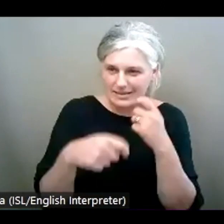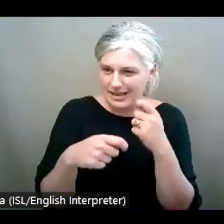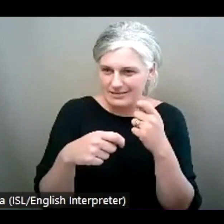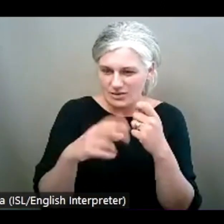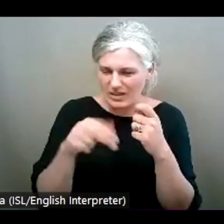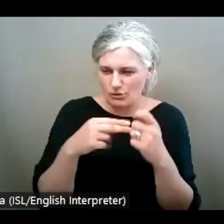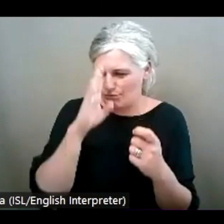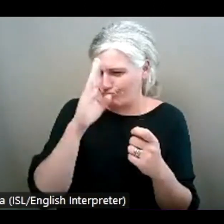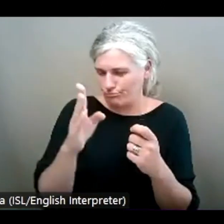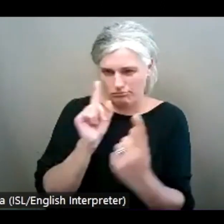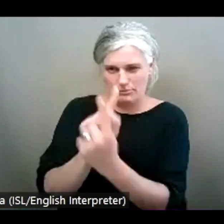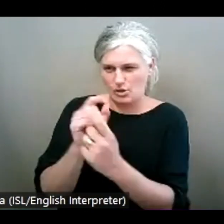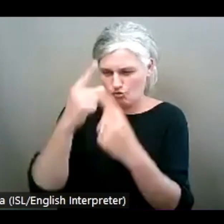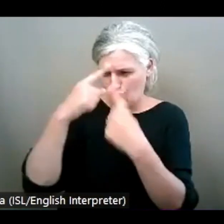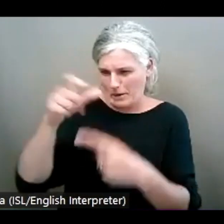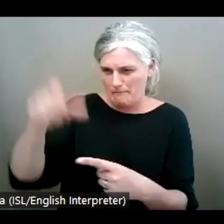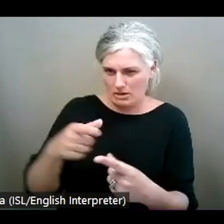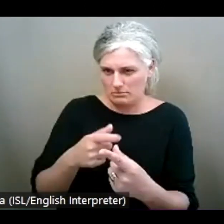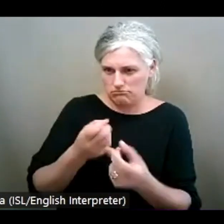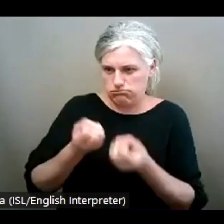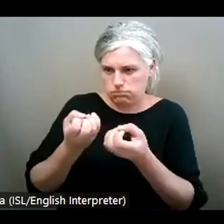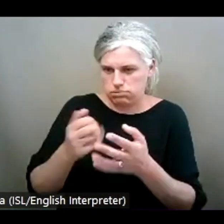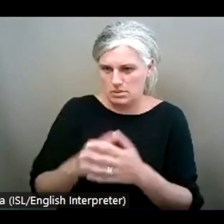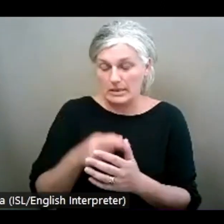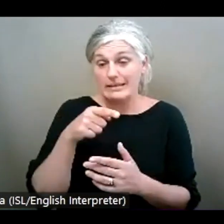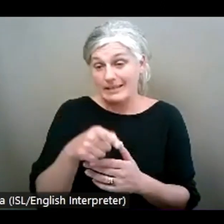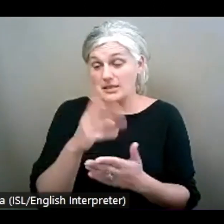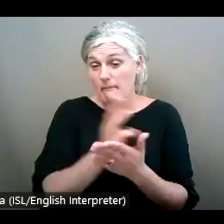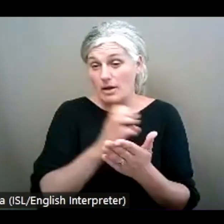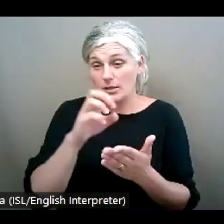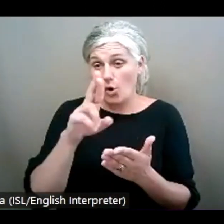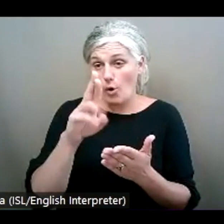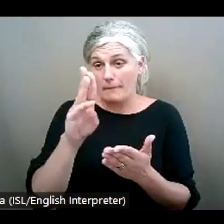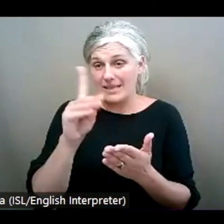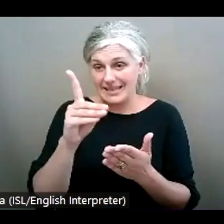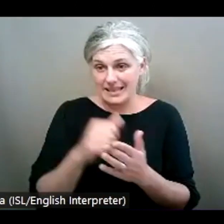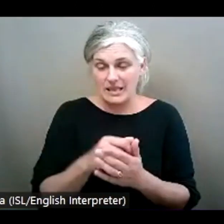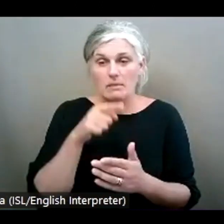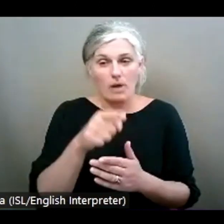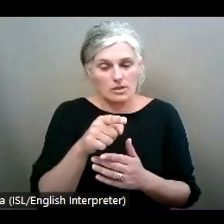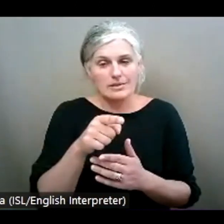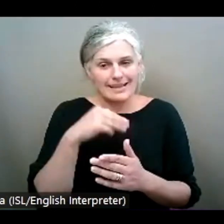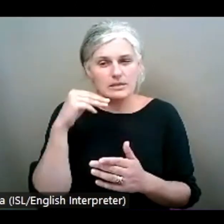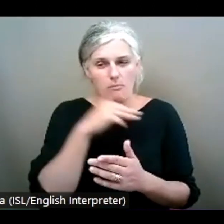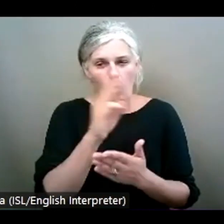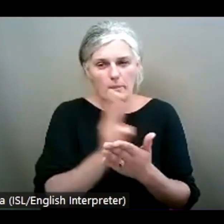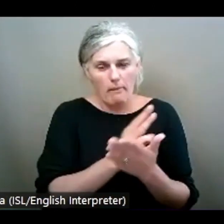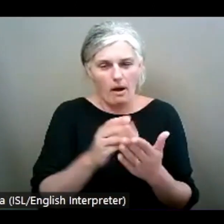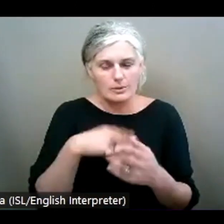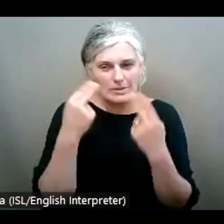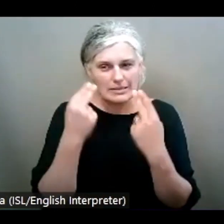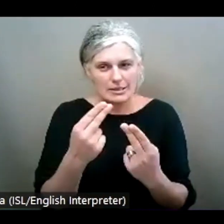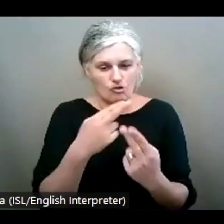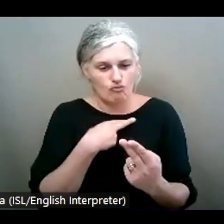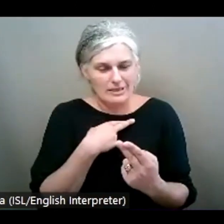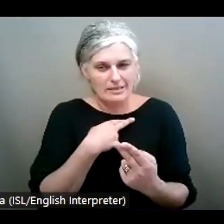You can't do that. That's daftness. And that's not the spirit of the CRPD. And not even the spirit, but that's not the bones of it. So yeah, I think there needs to